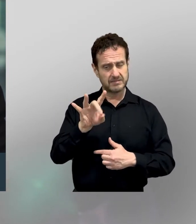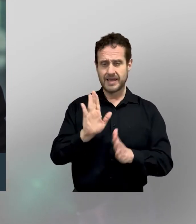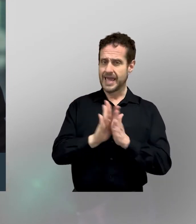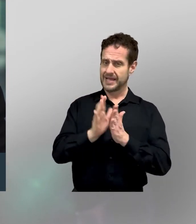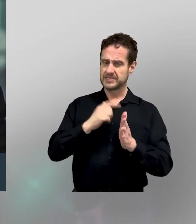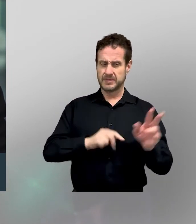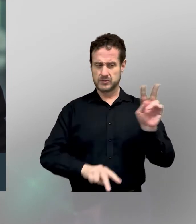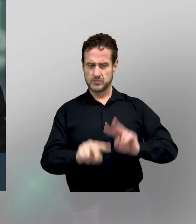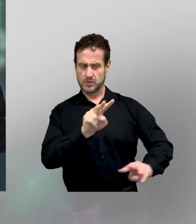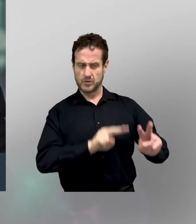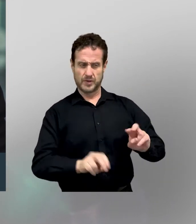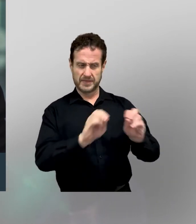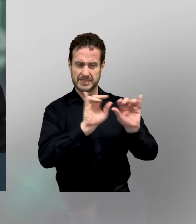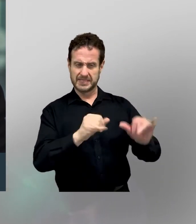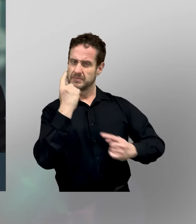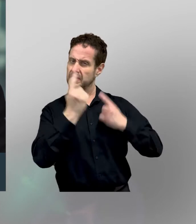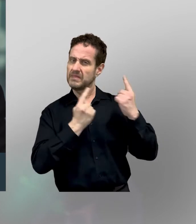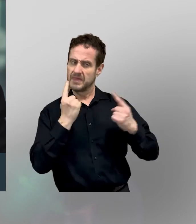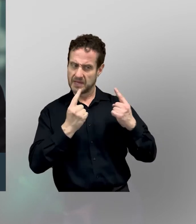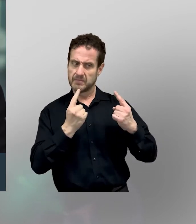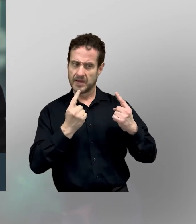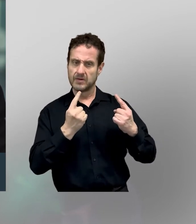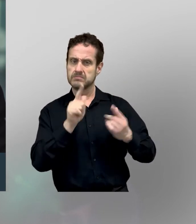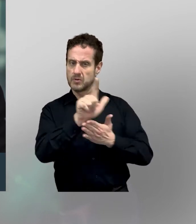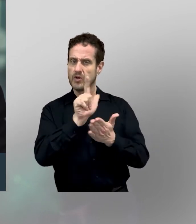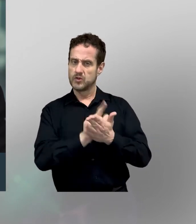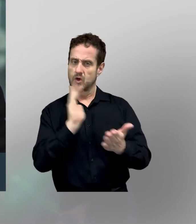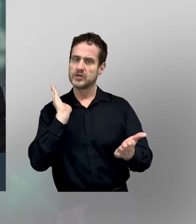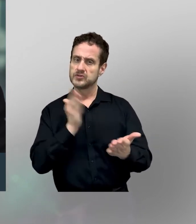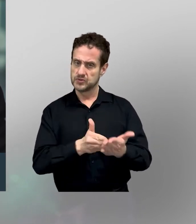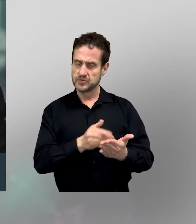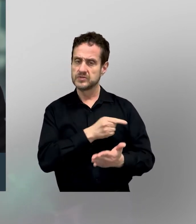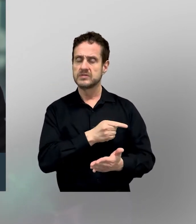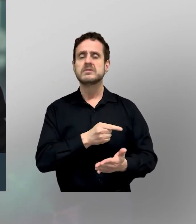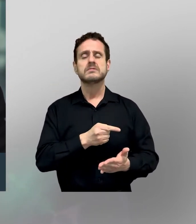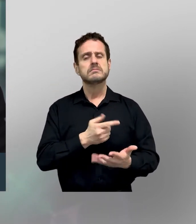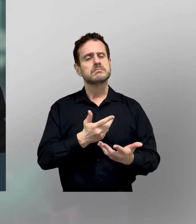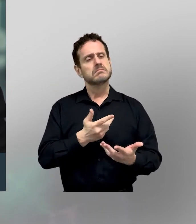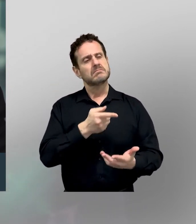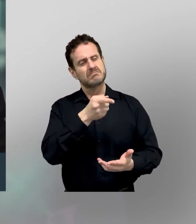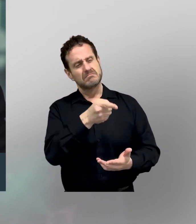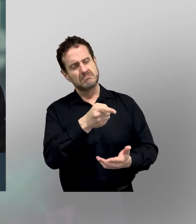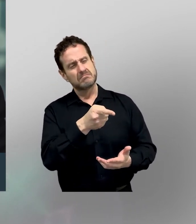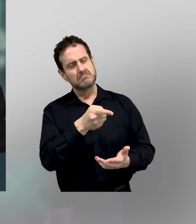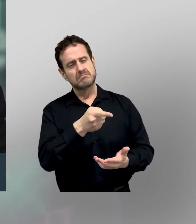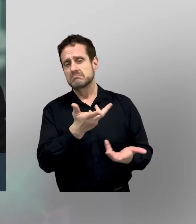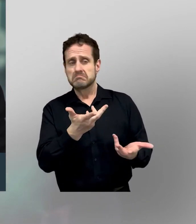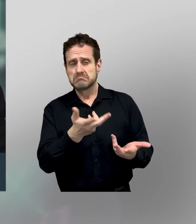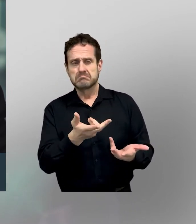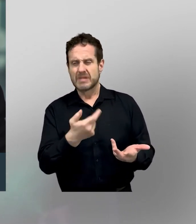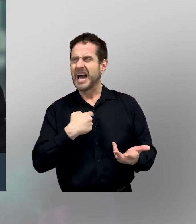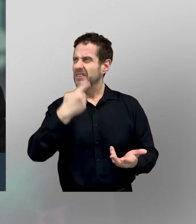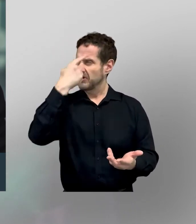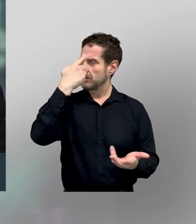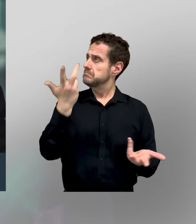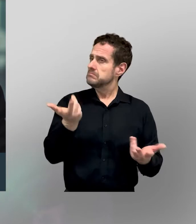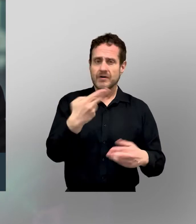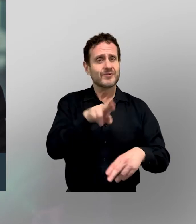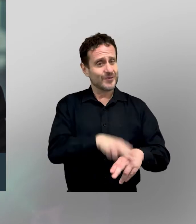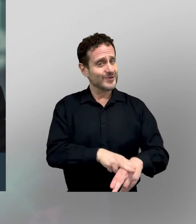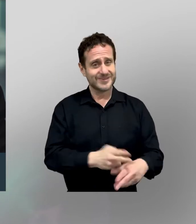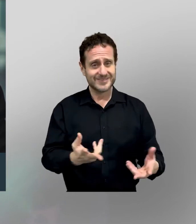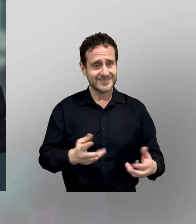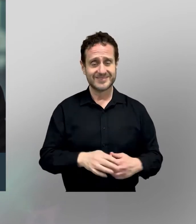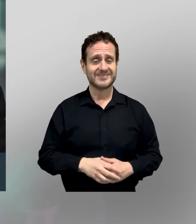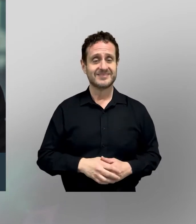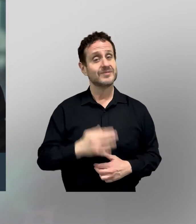in 2008 to look at the system and to think about a lawsuit, it was a